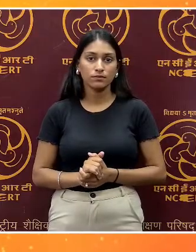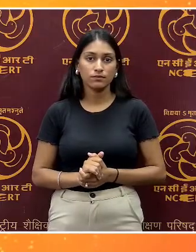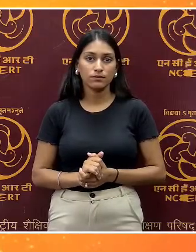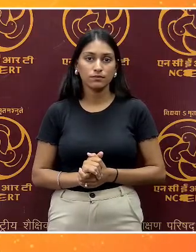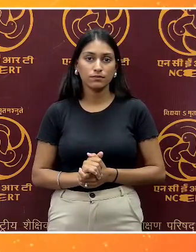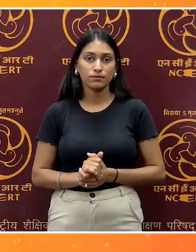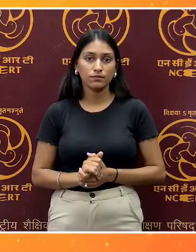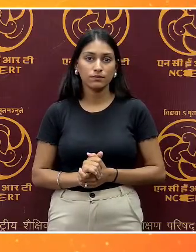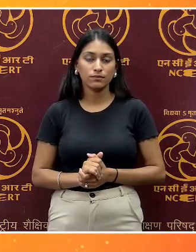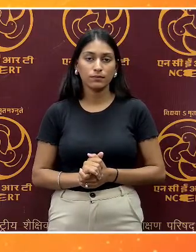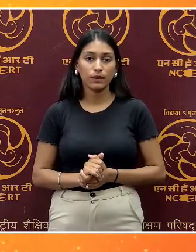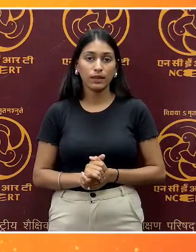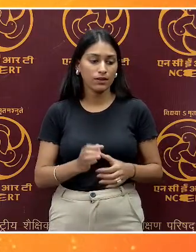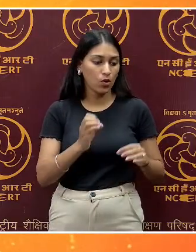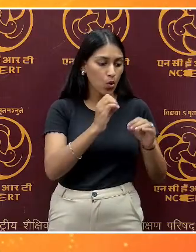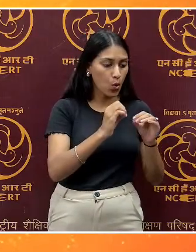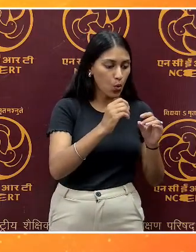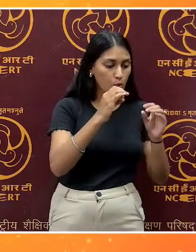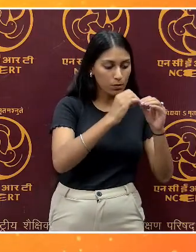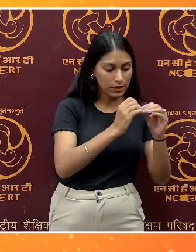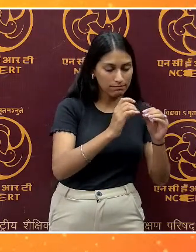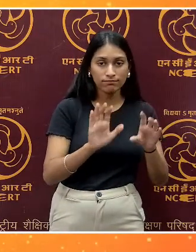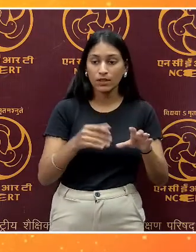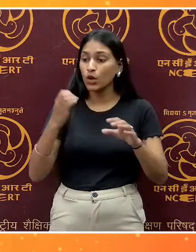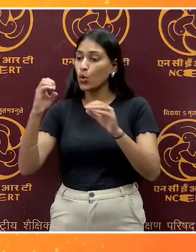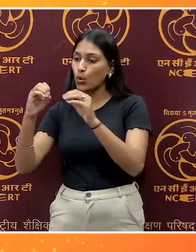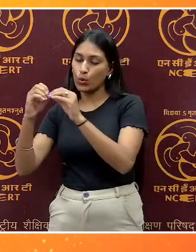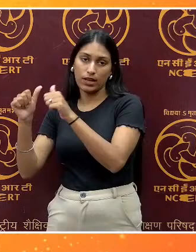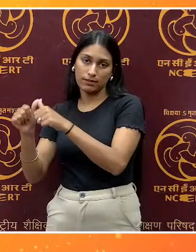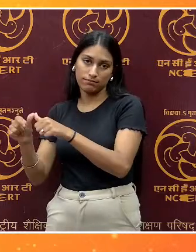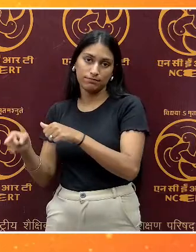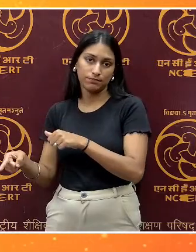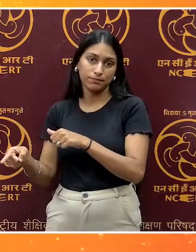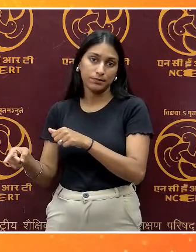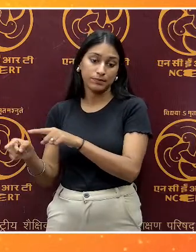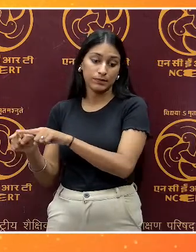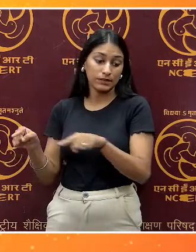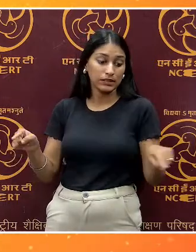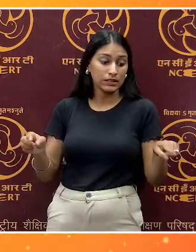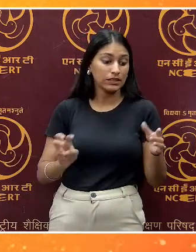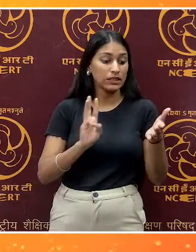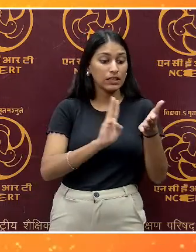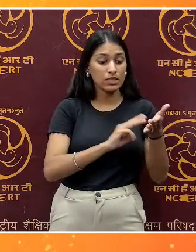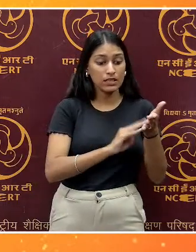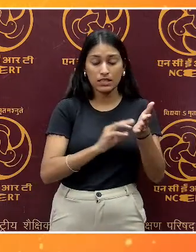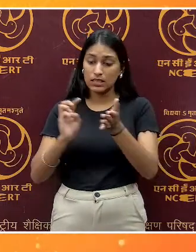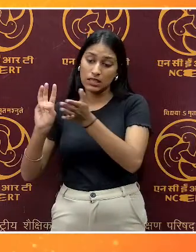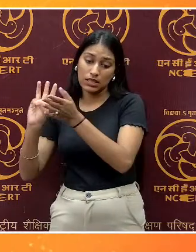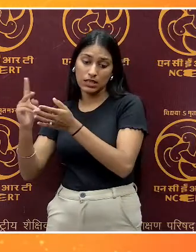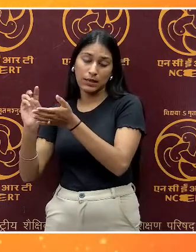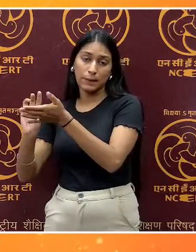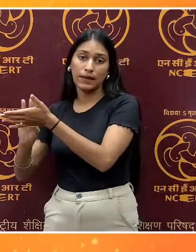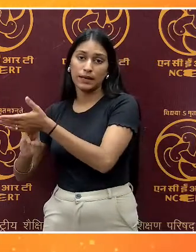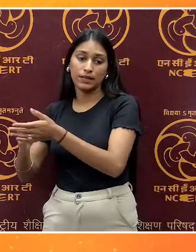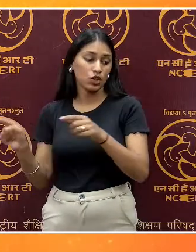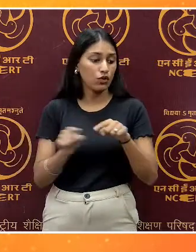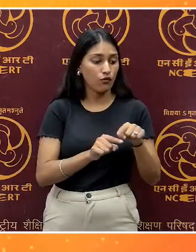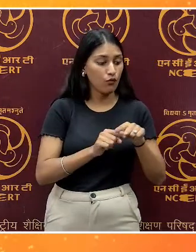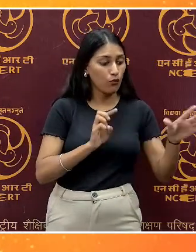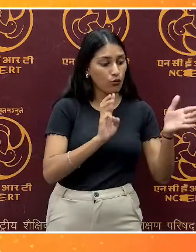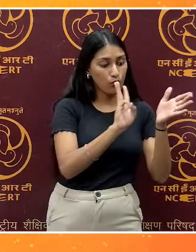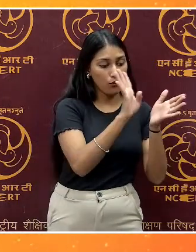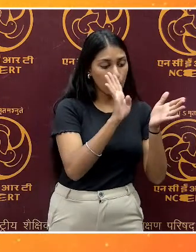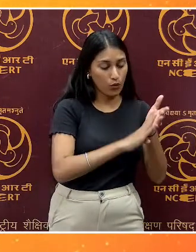OA and OB. OA here, this is 4 meter, this is 3 meter. The initial position is O.